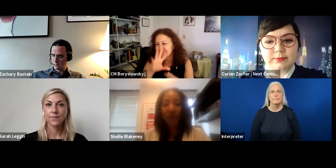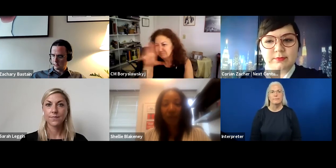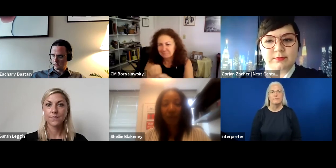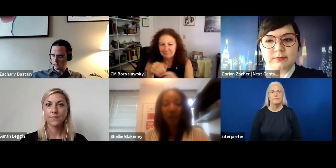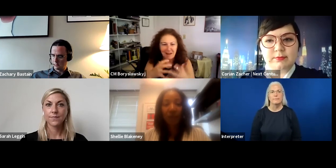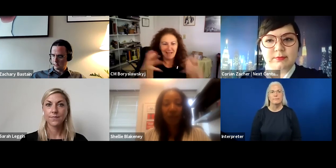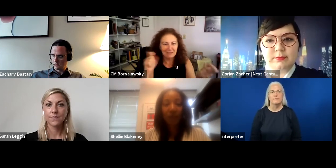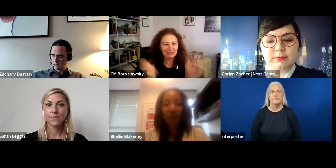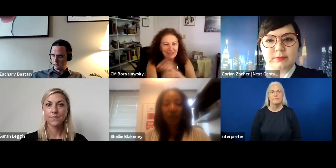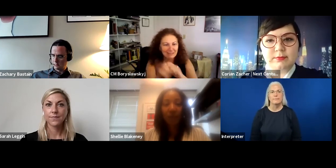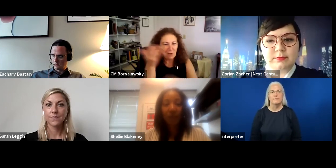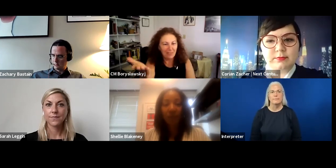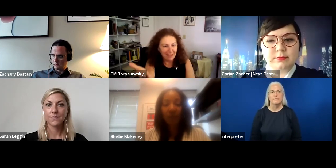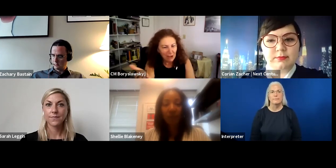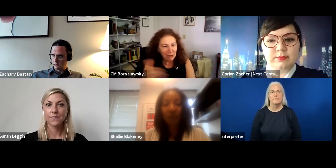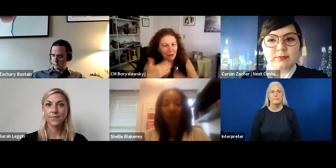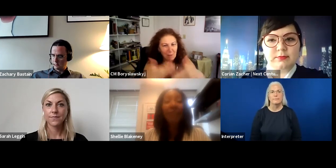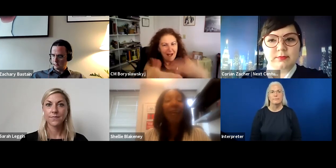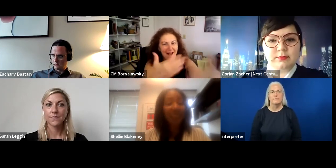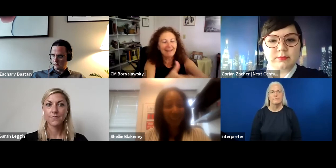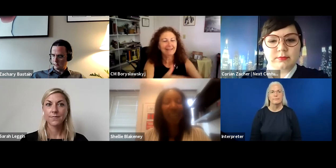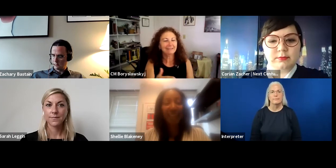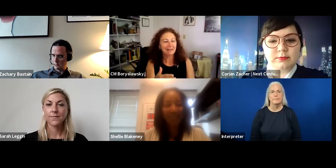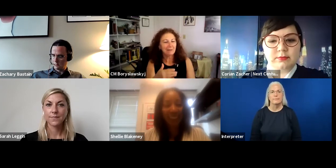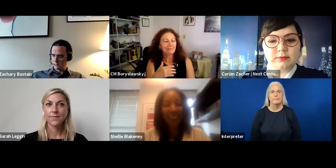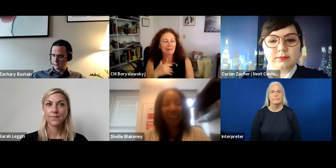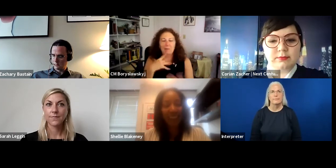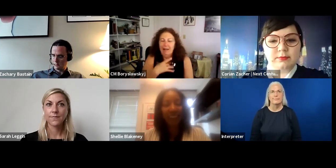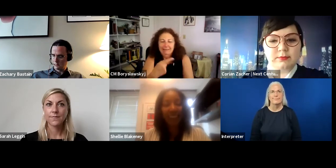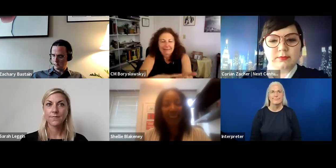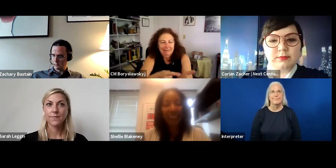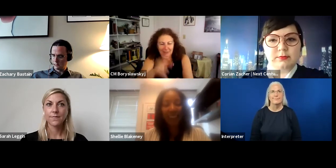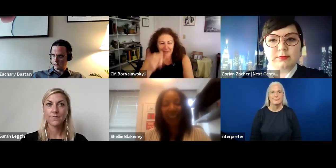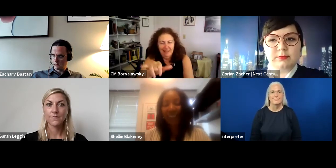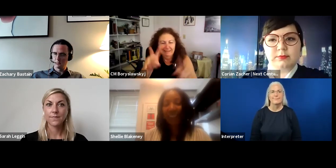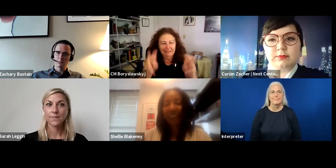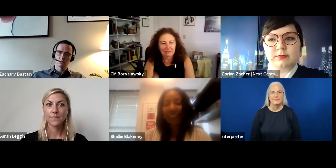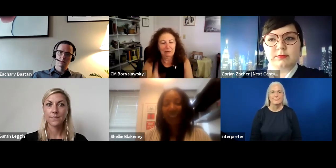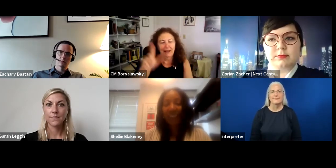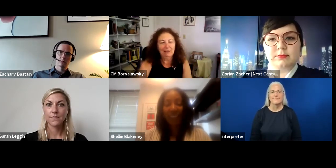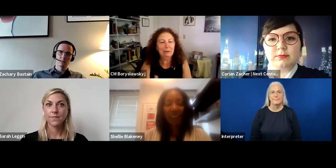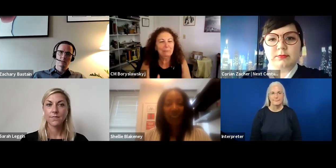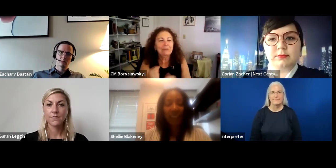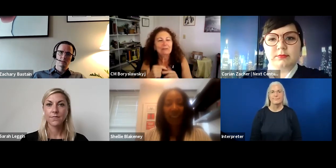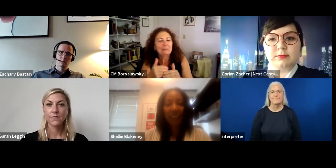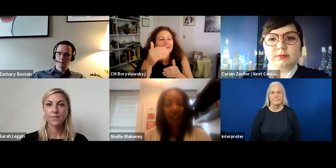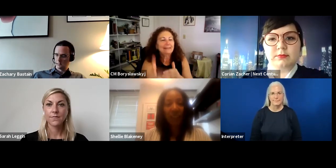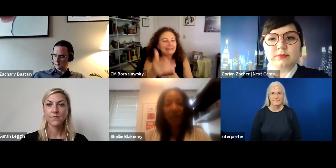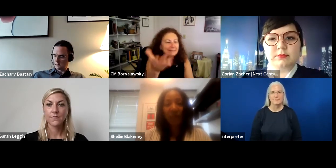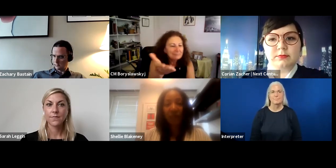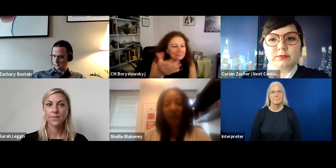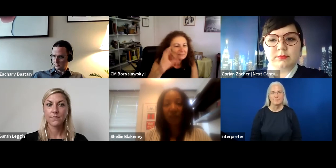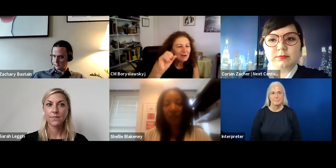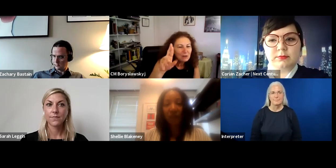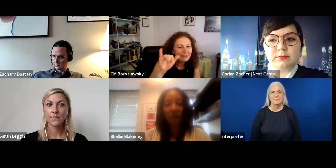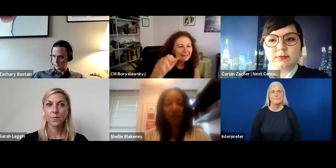took Sprint Relay, right? So it's all included and there's a lot of changes going on there and you guys are really running with it. So I definitely would love to